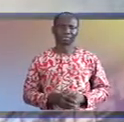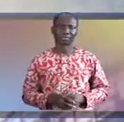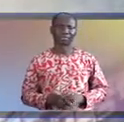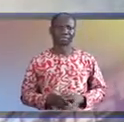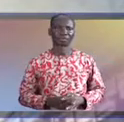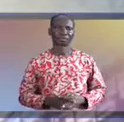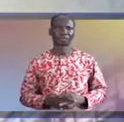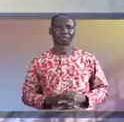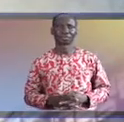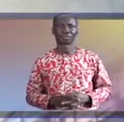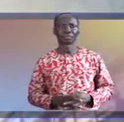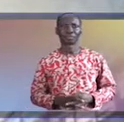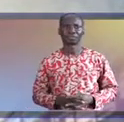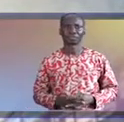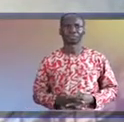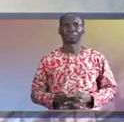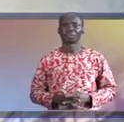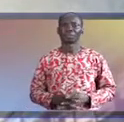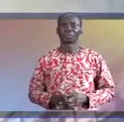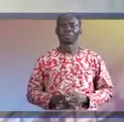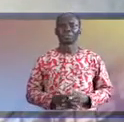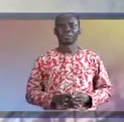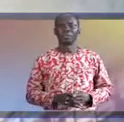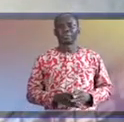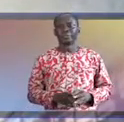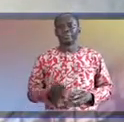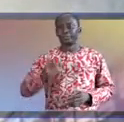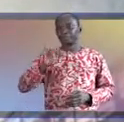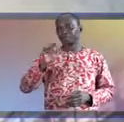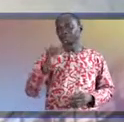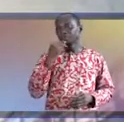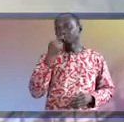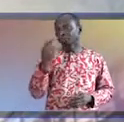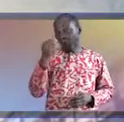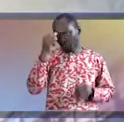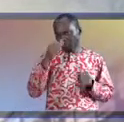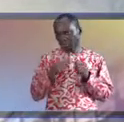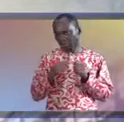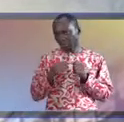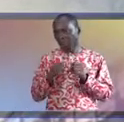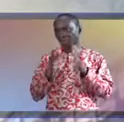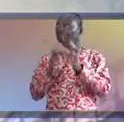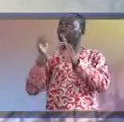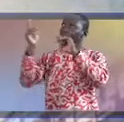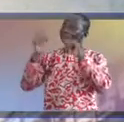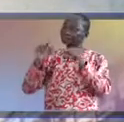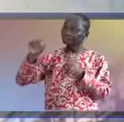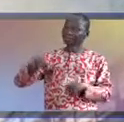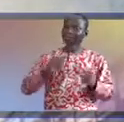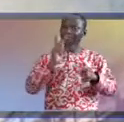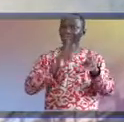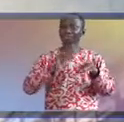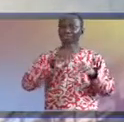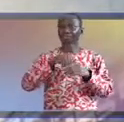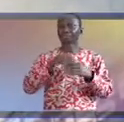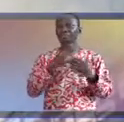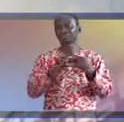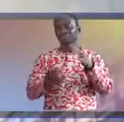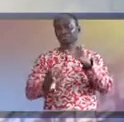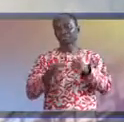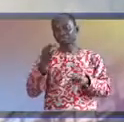when John said that Jesus was going to baptize people with the Holy Spirit, when some people